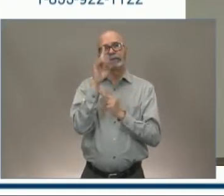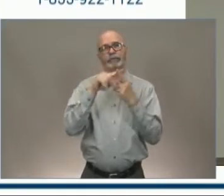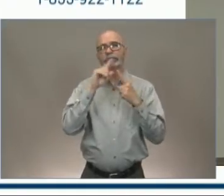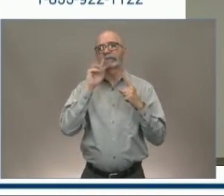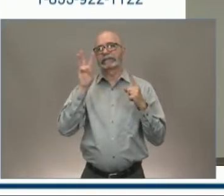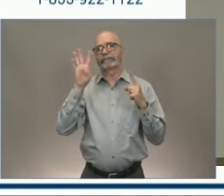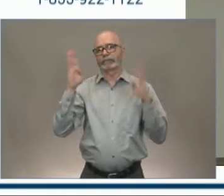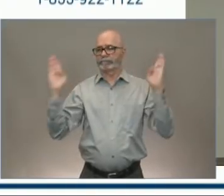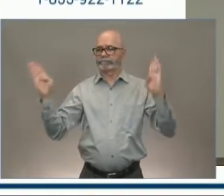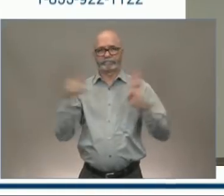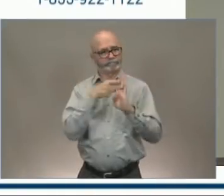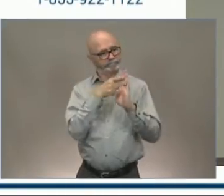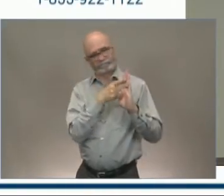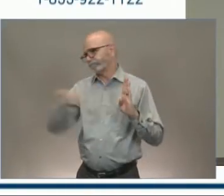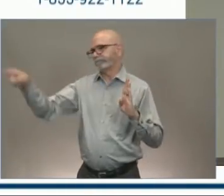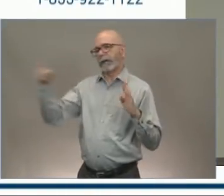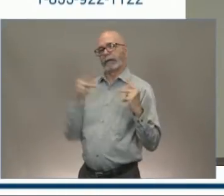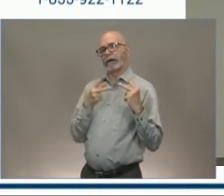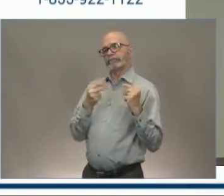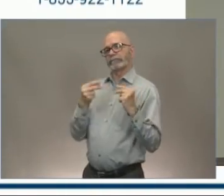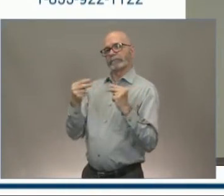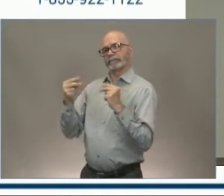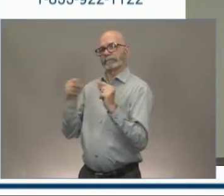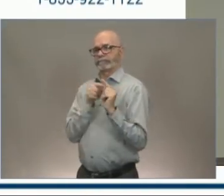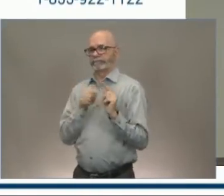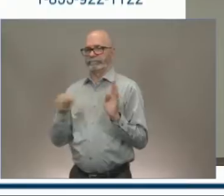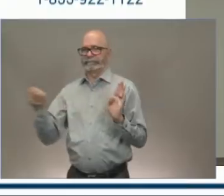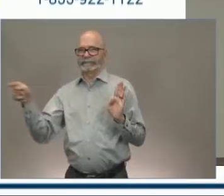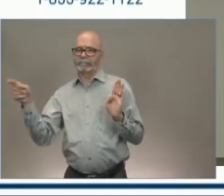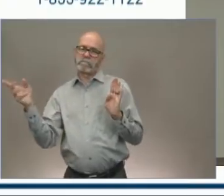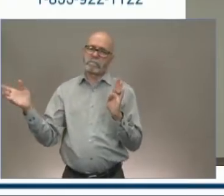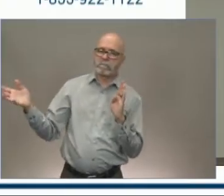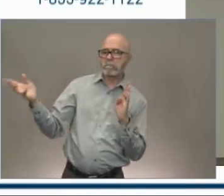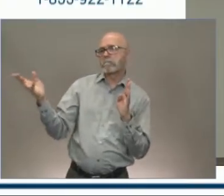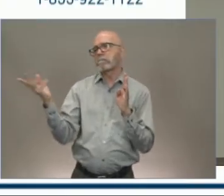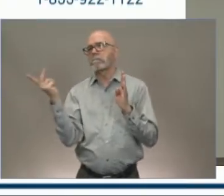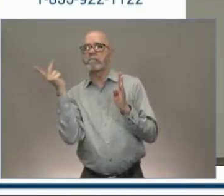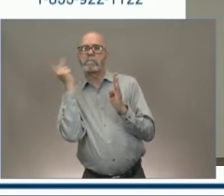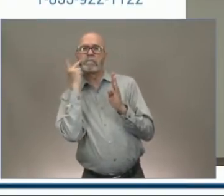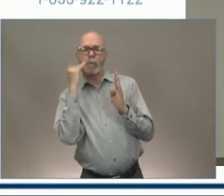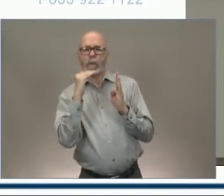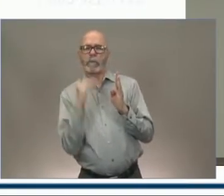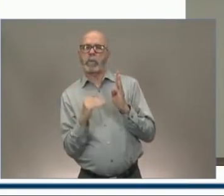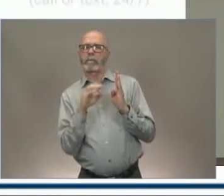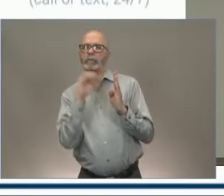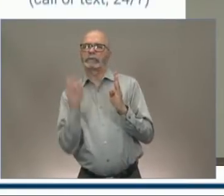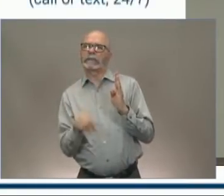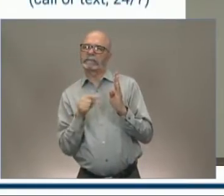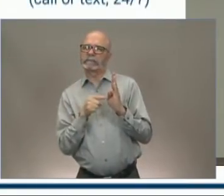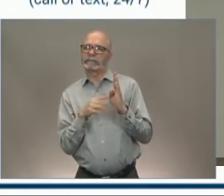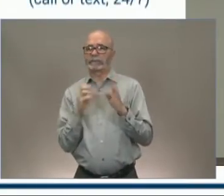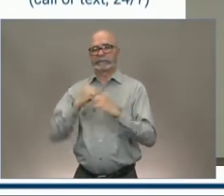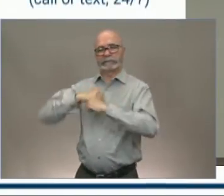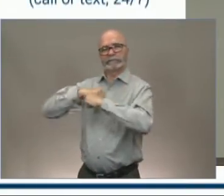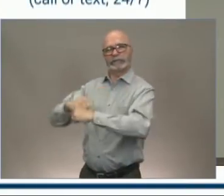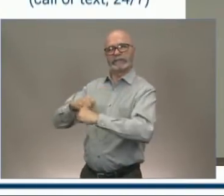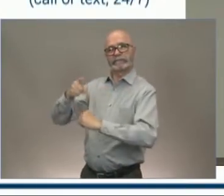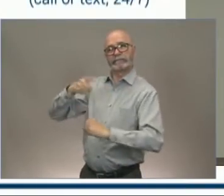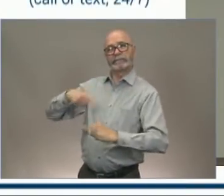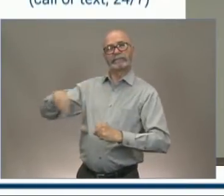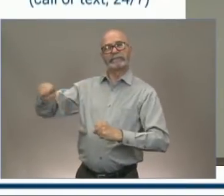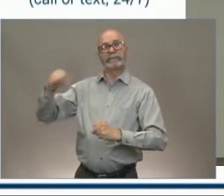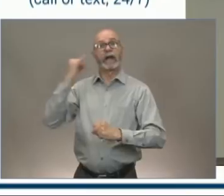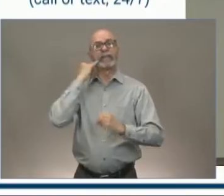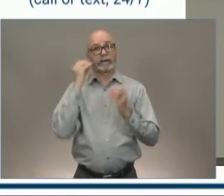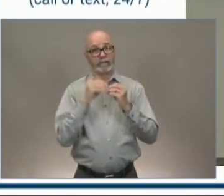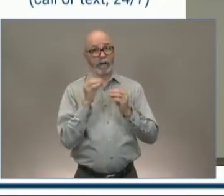the advantages of early vaccination outweigh the limitations of a less effective vaccine, if the ease of transport, storage, and handling of